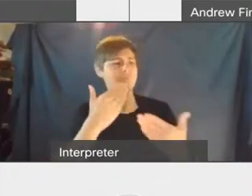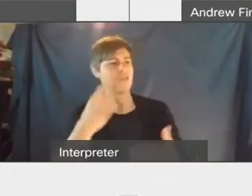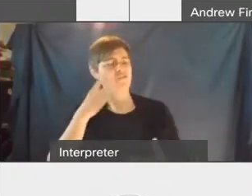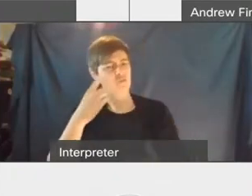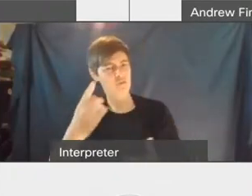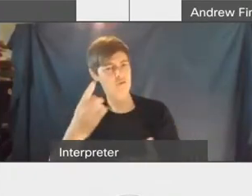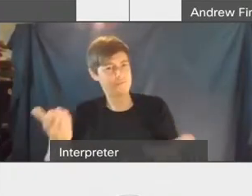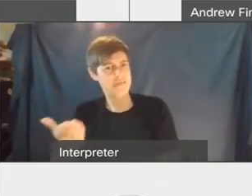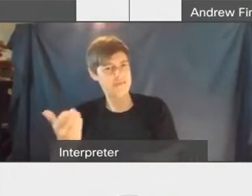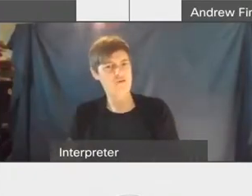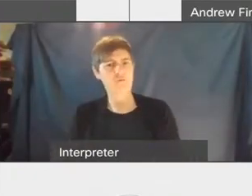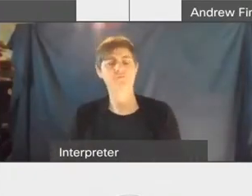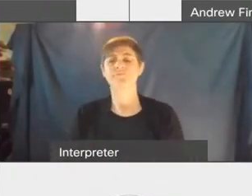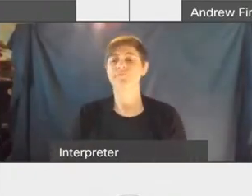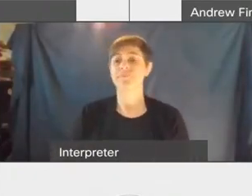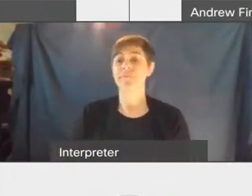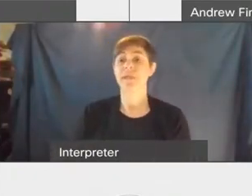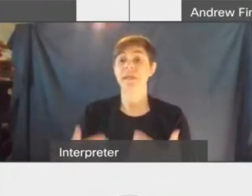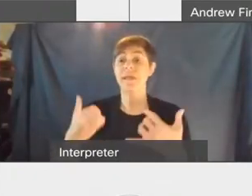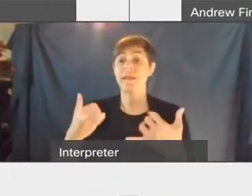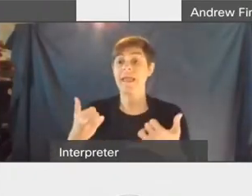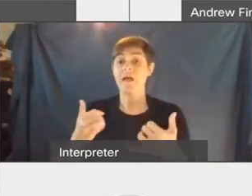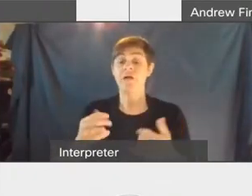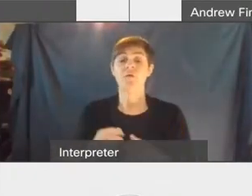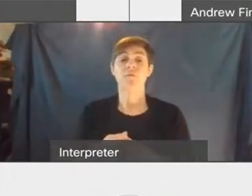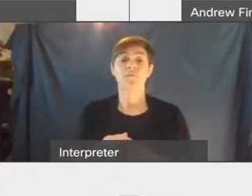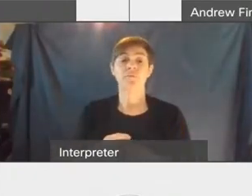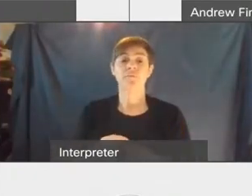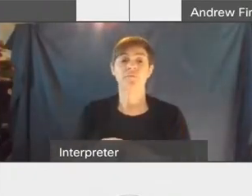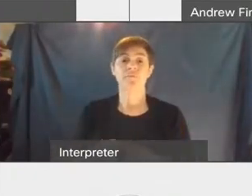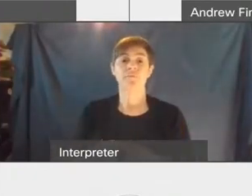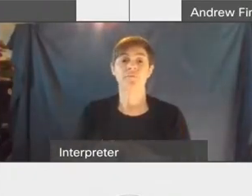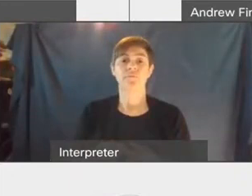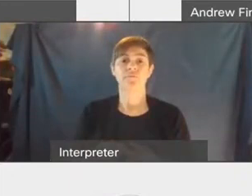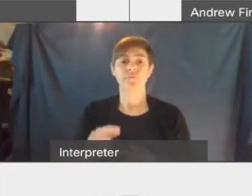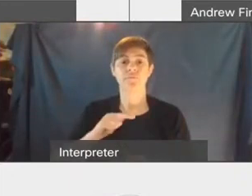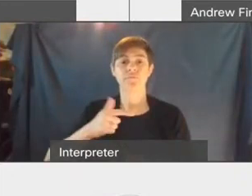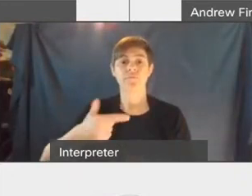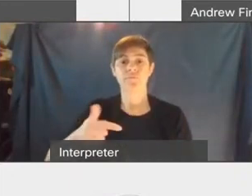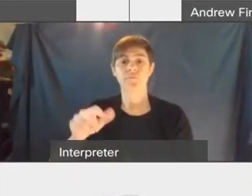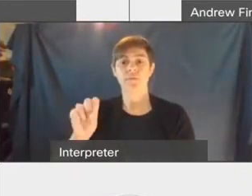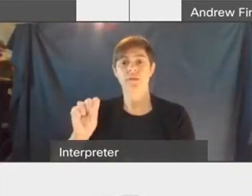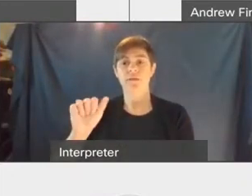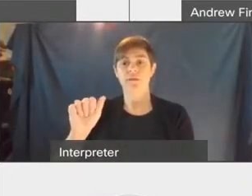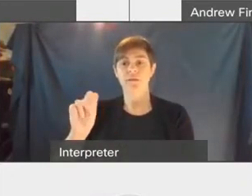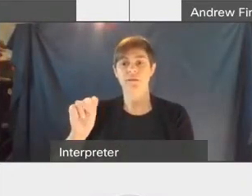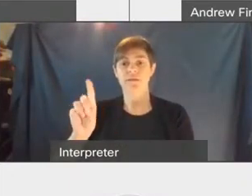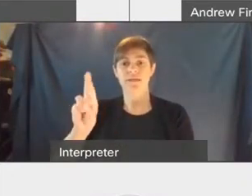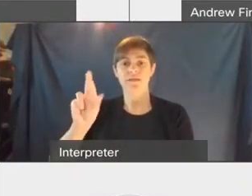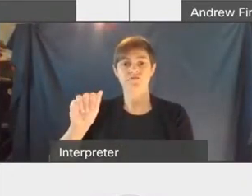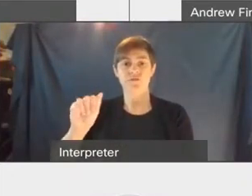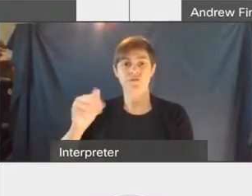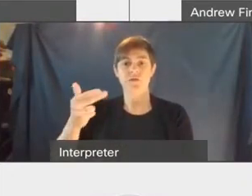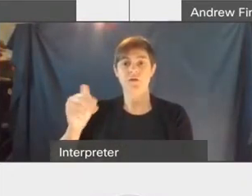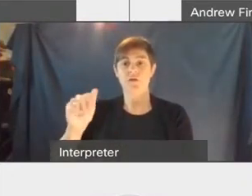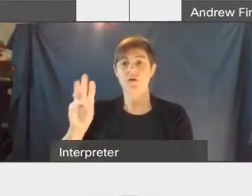here. I now turn my attention to the Honorable Senator Hawk from Riley County.